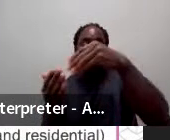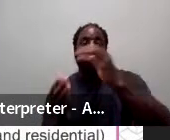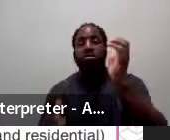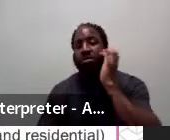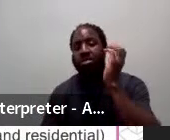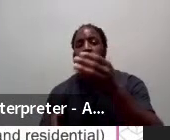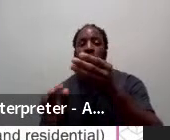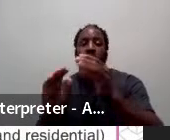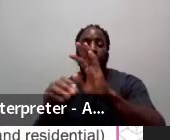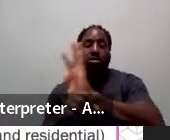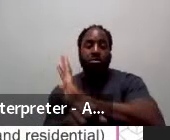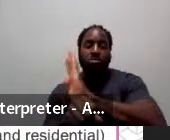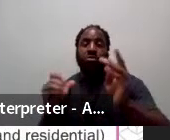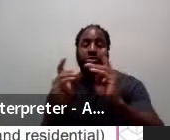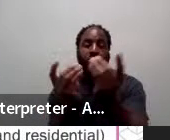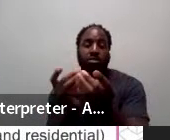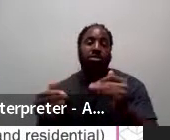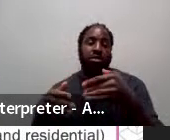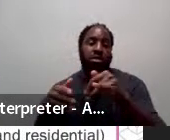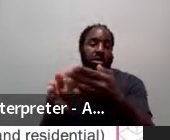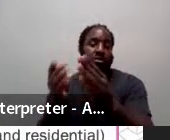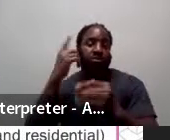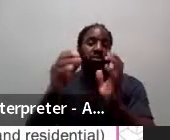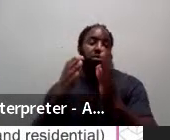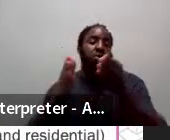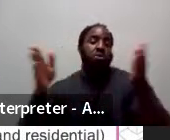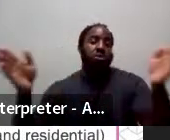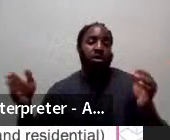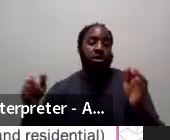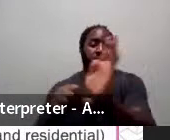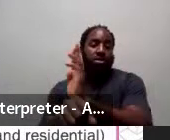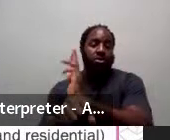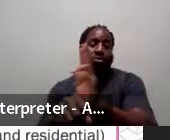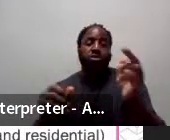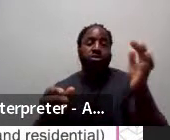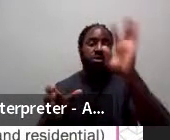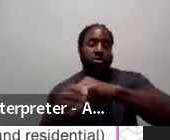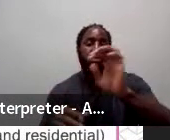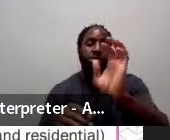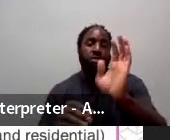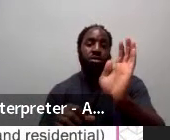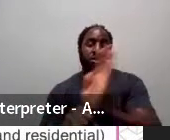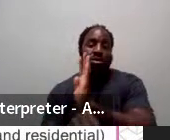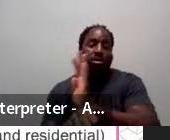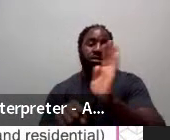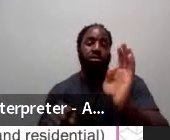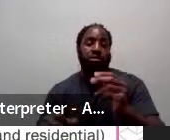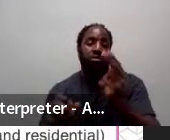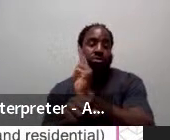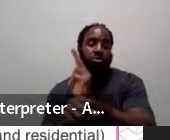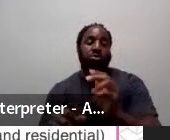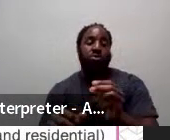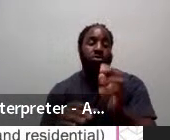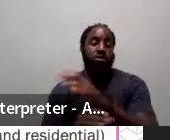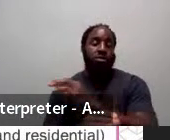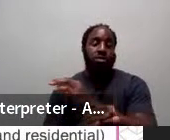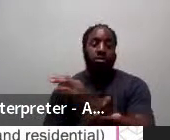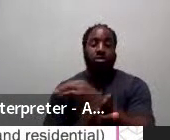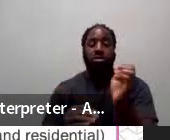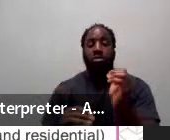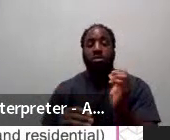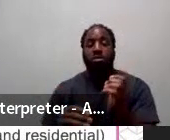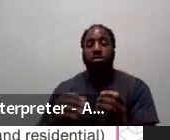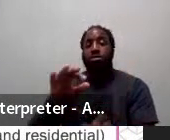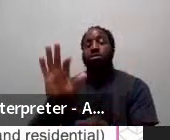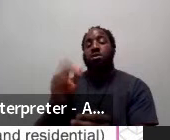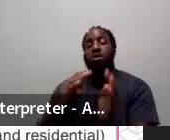commercial district that again allows for a wide range of uses, including commercial, with an R6-1 residential equivalent. That